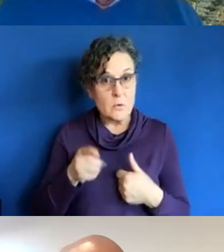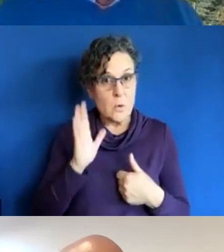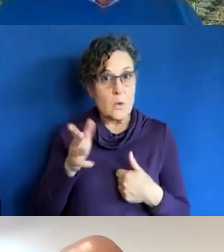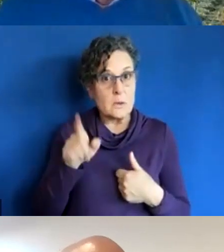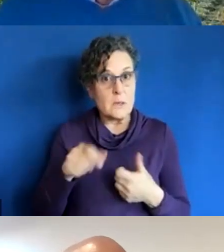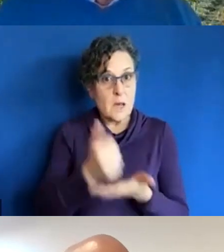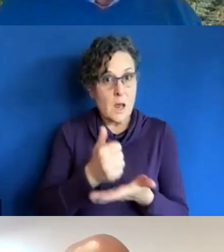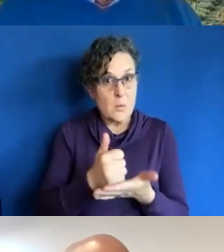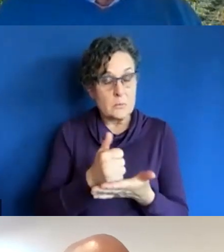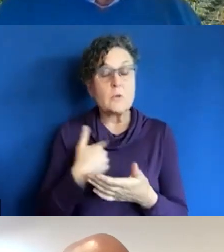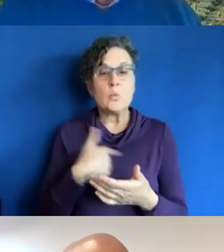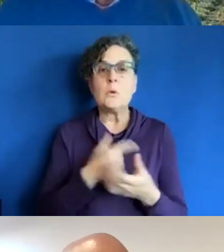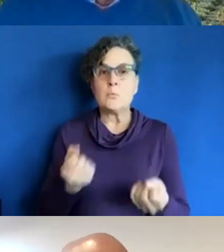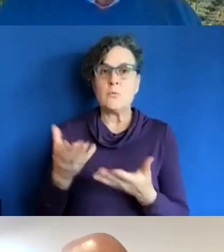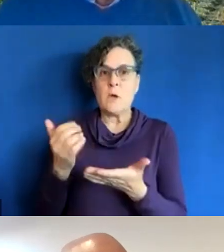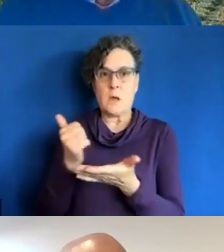tough